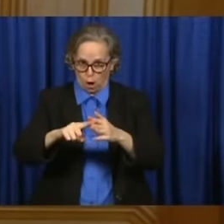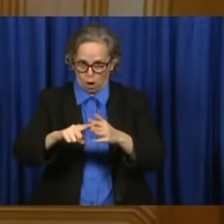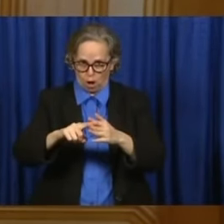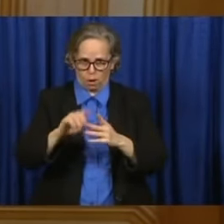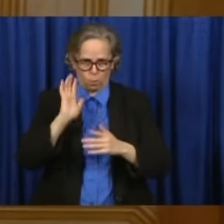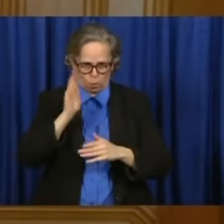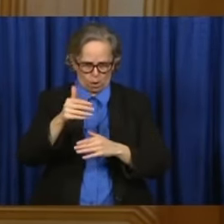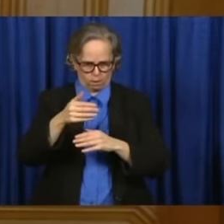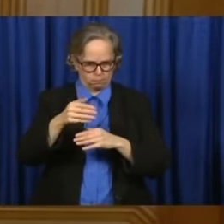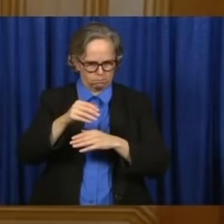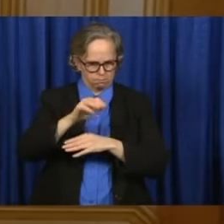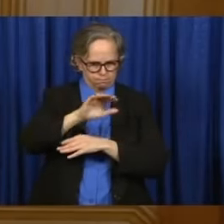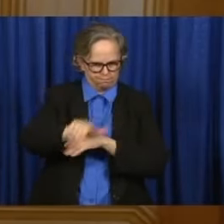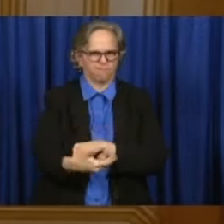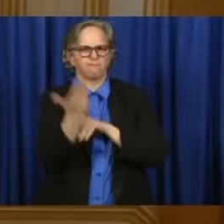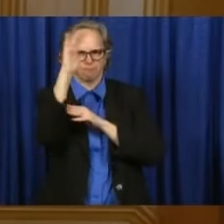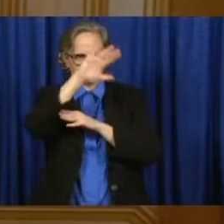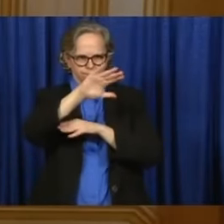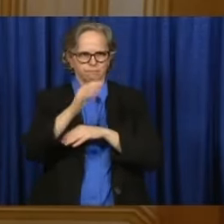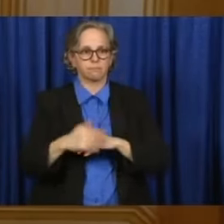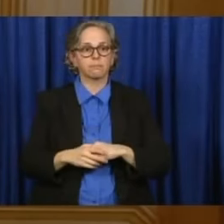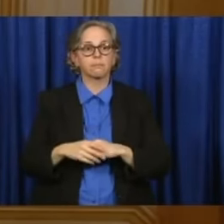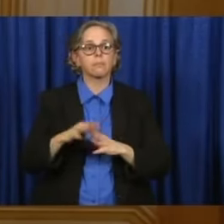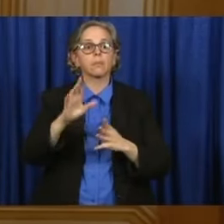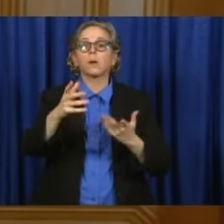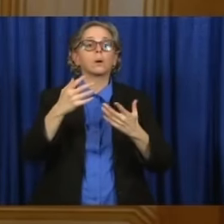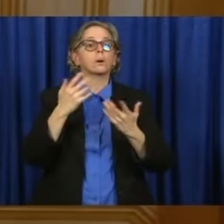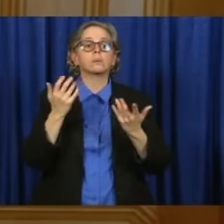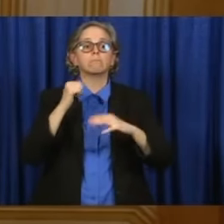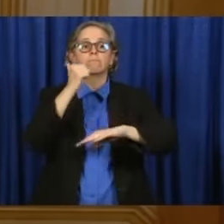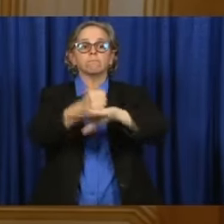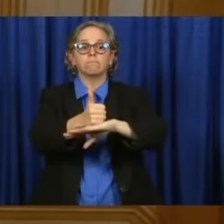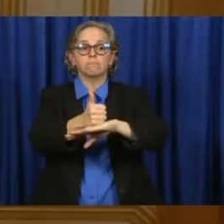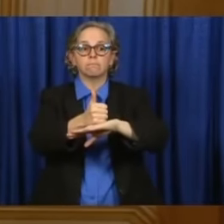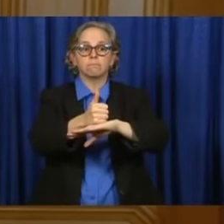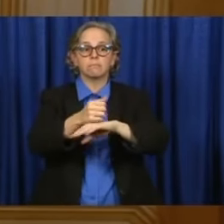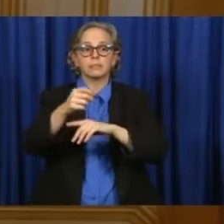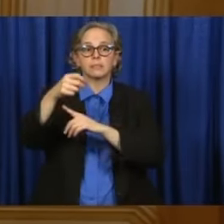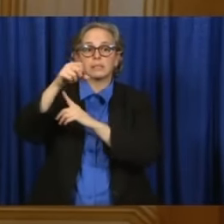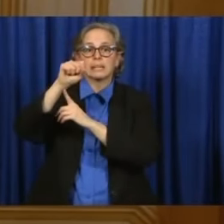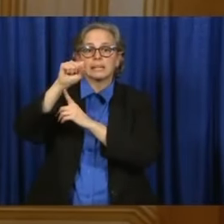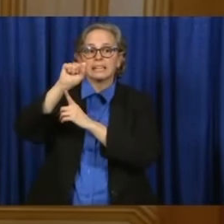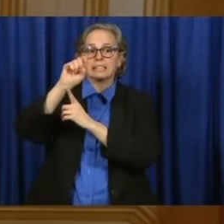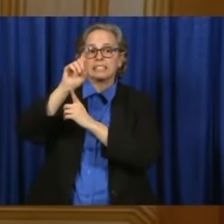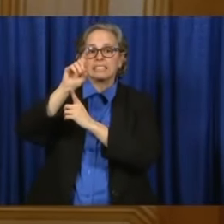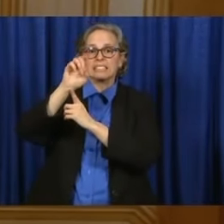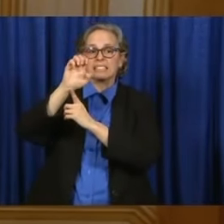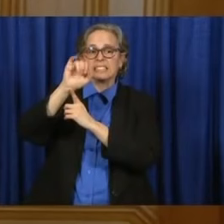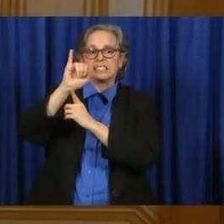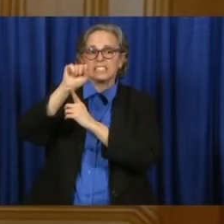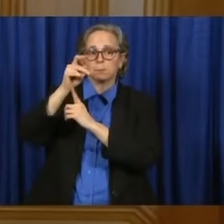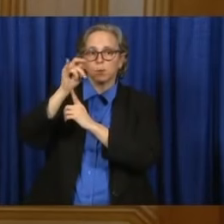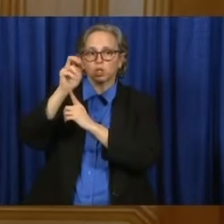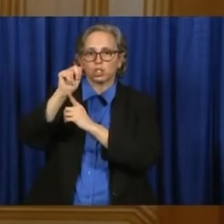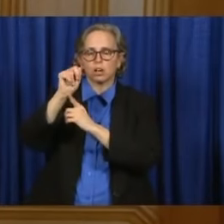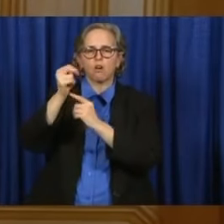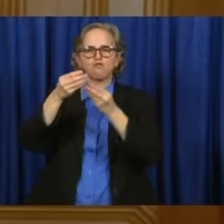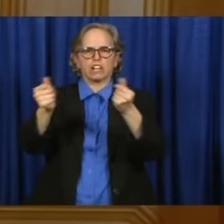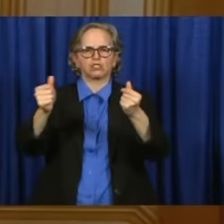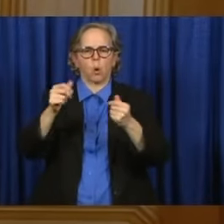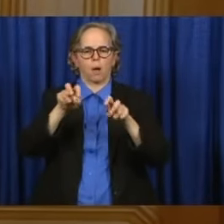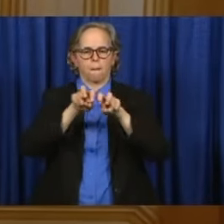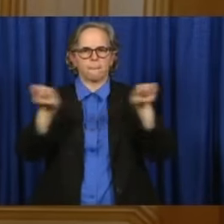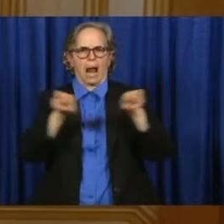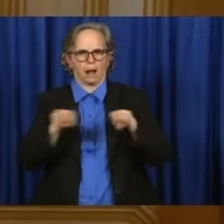We've created a dispute resolution panel. This will be in cases where very